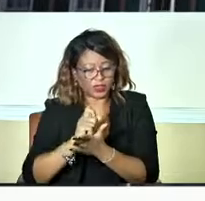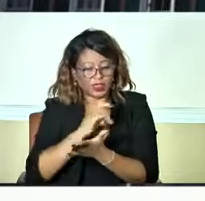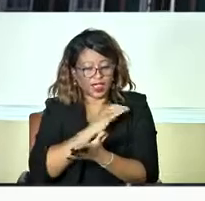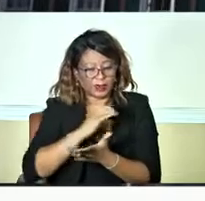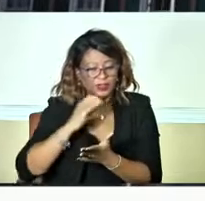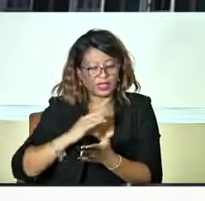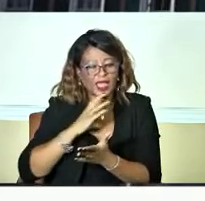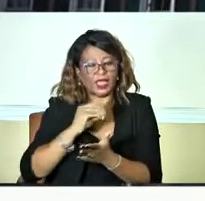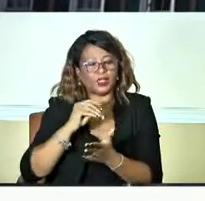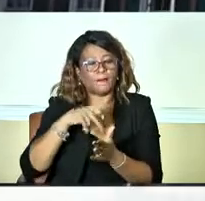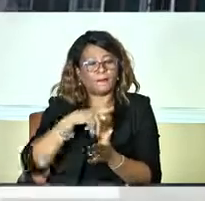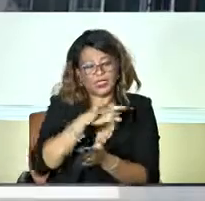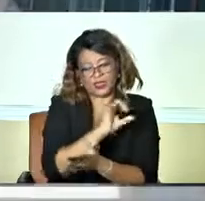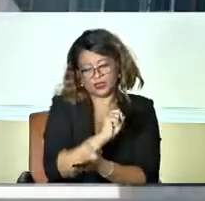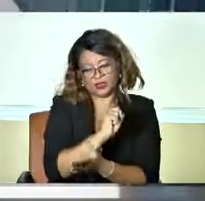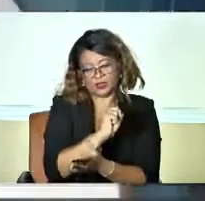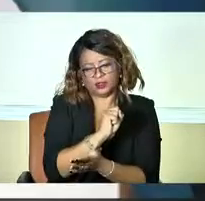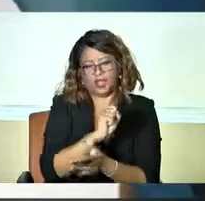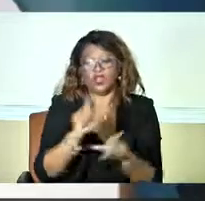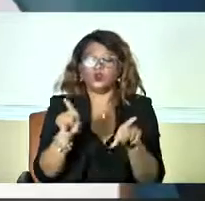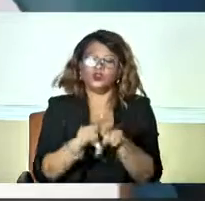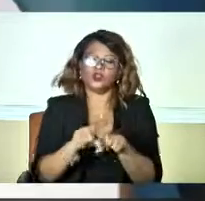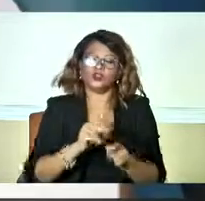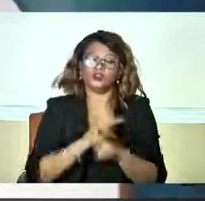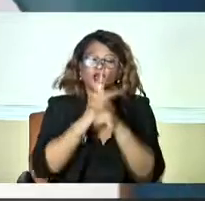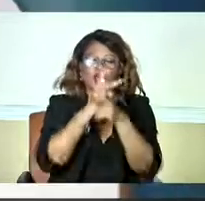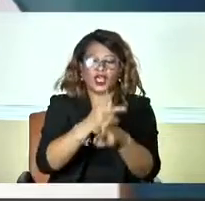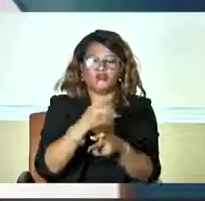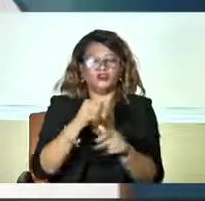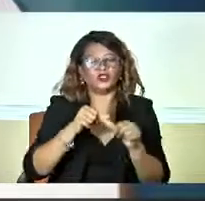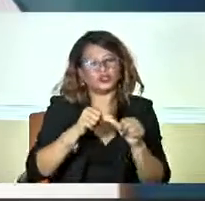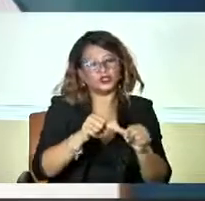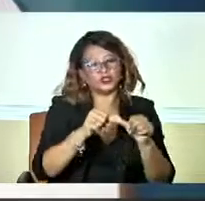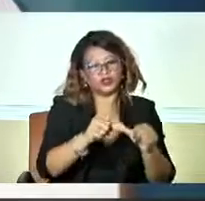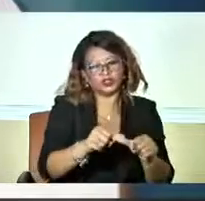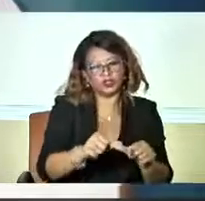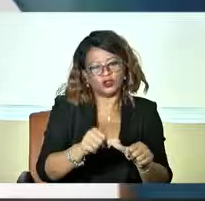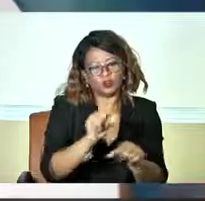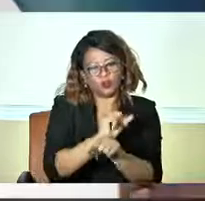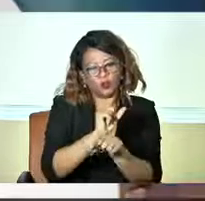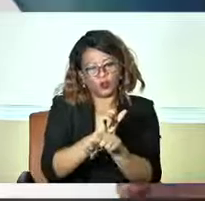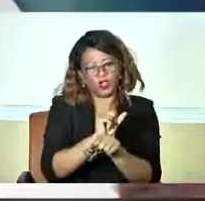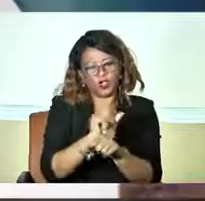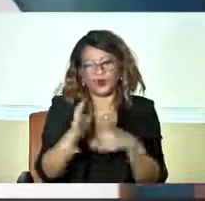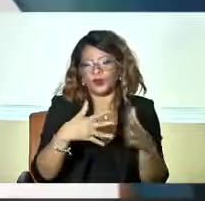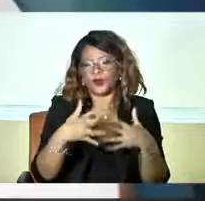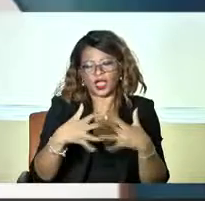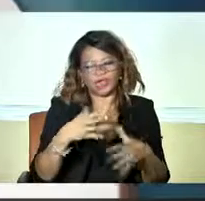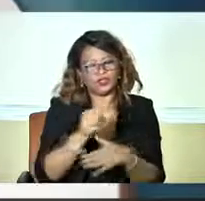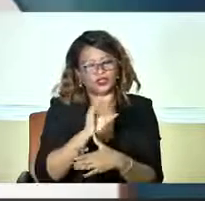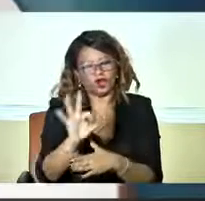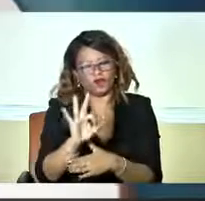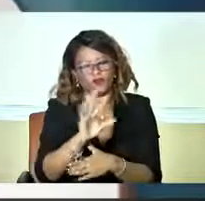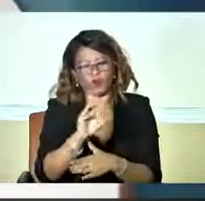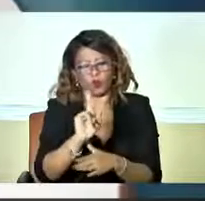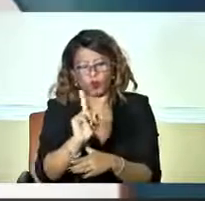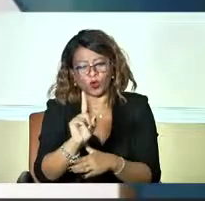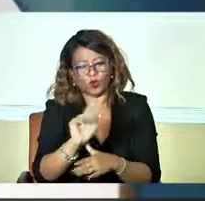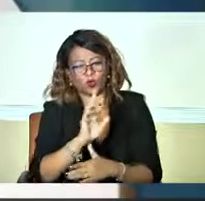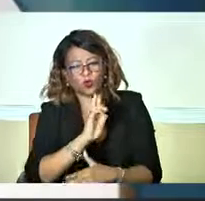permanent secretaries. It will also allow for the continuation of work regardless of your